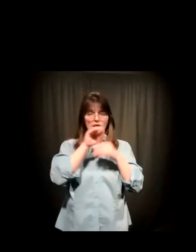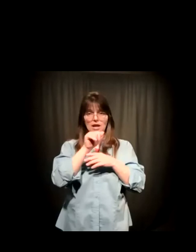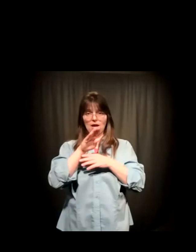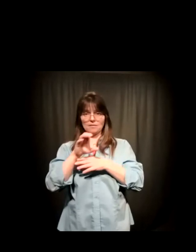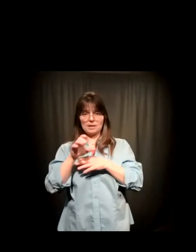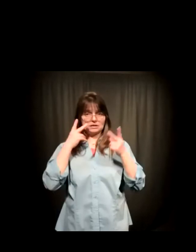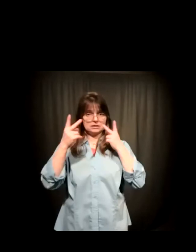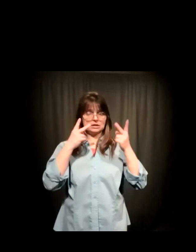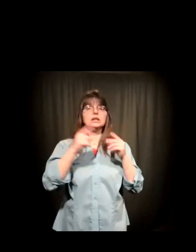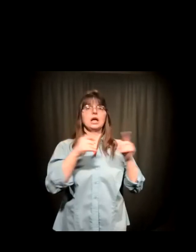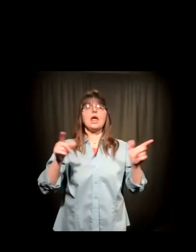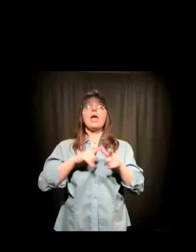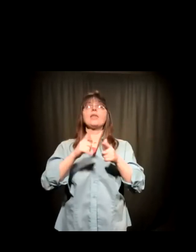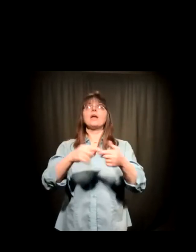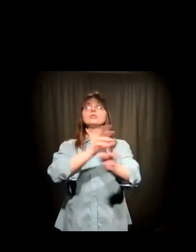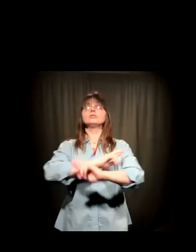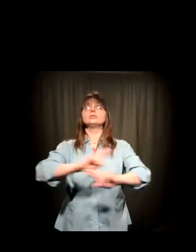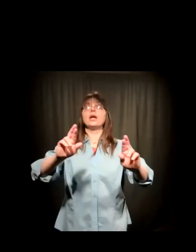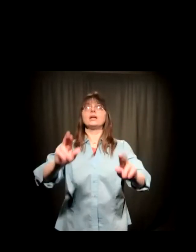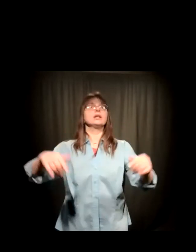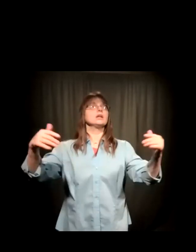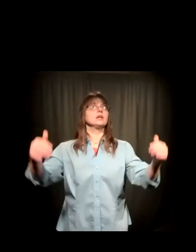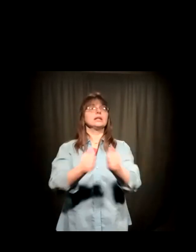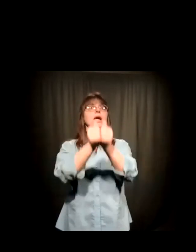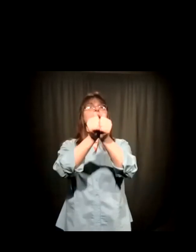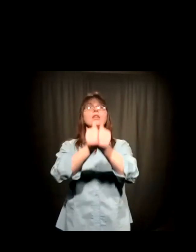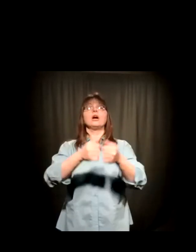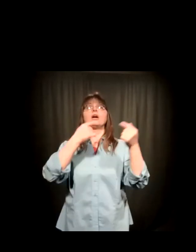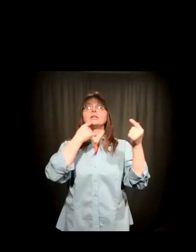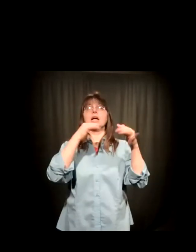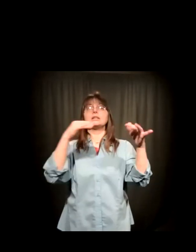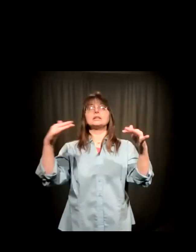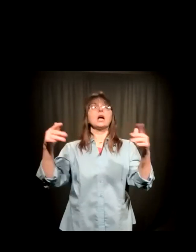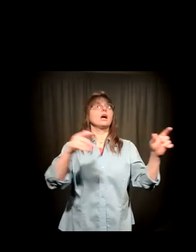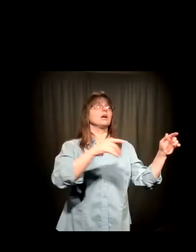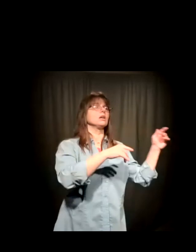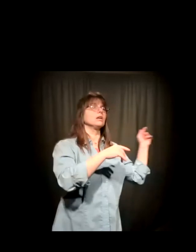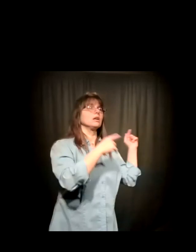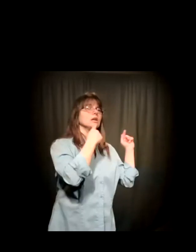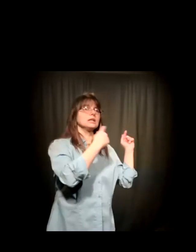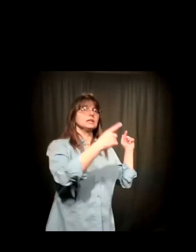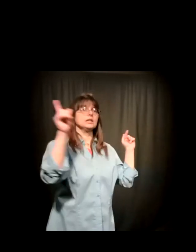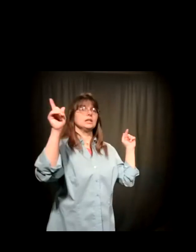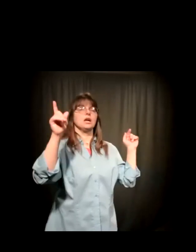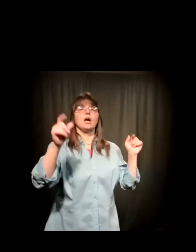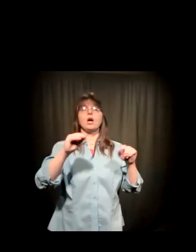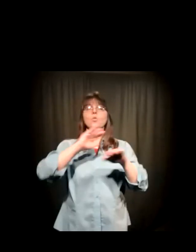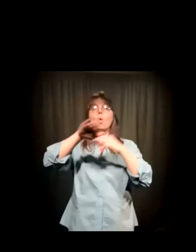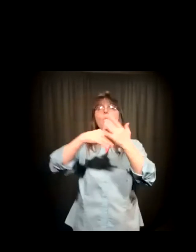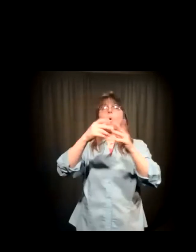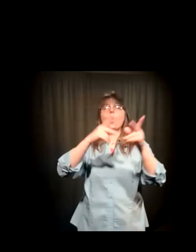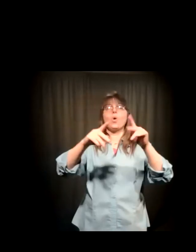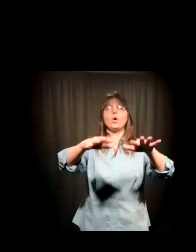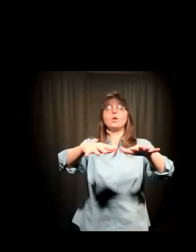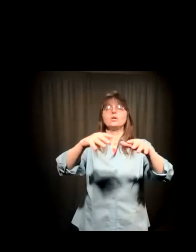loud enough to make the floor tremble, the windows rattle. Sound traveled through the halls out the window and filled the